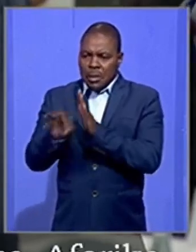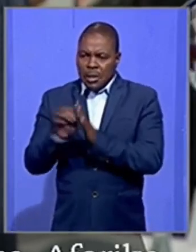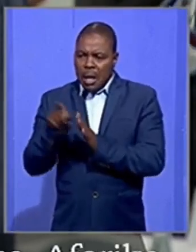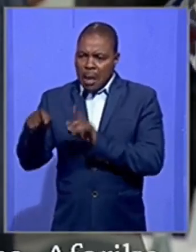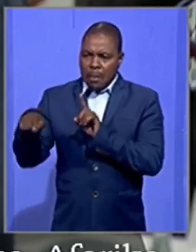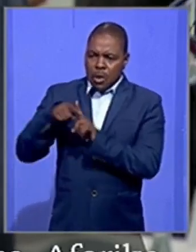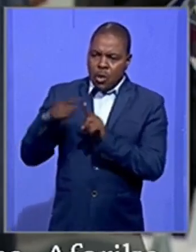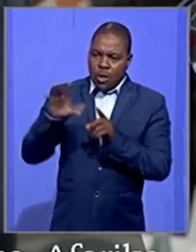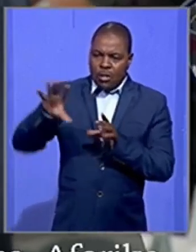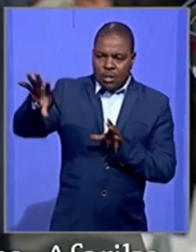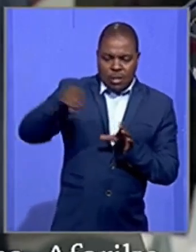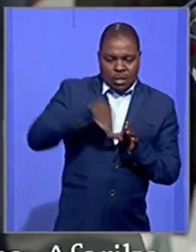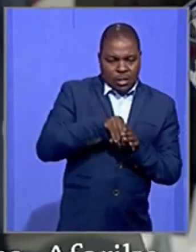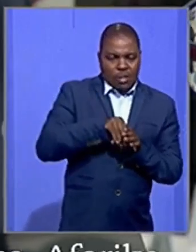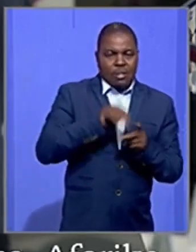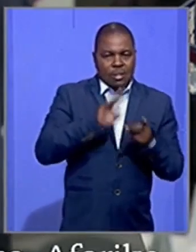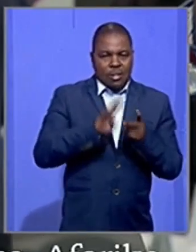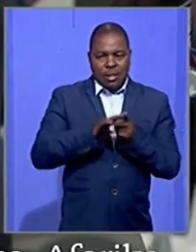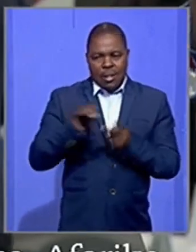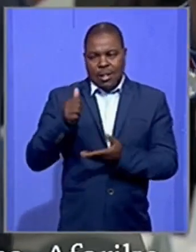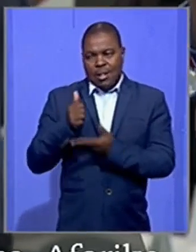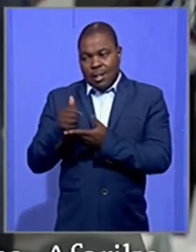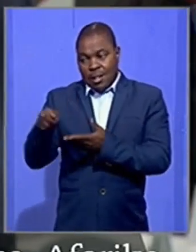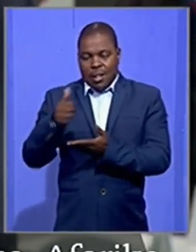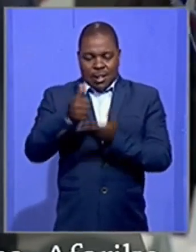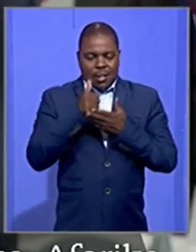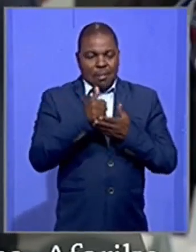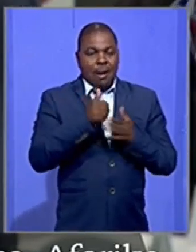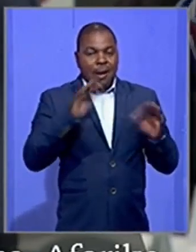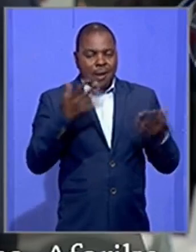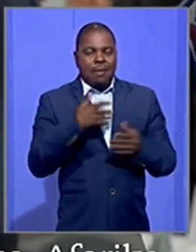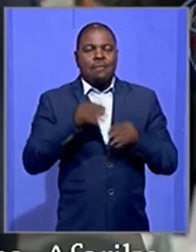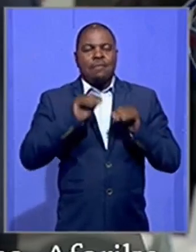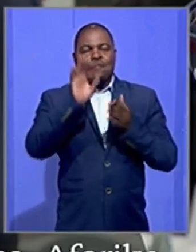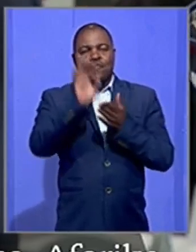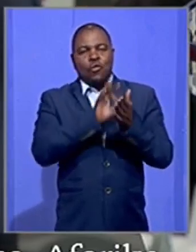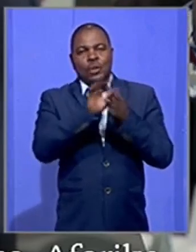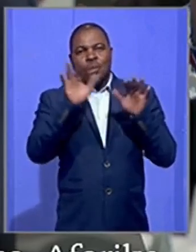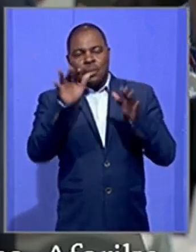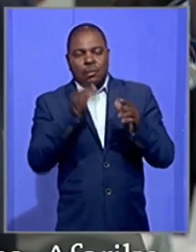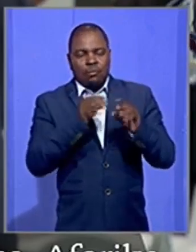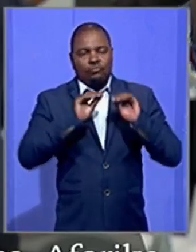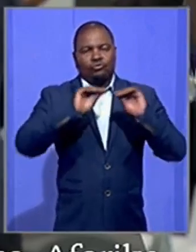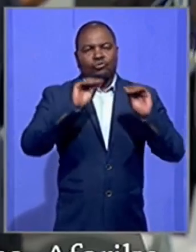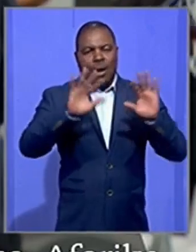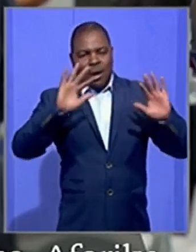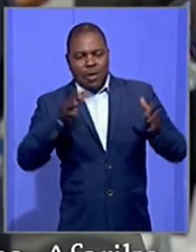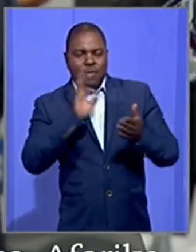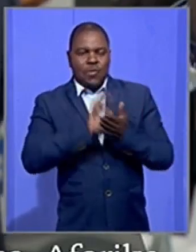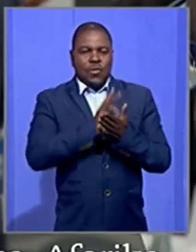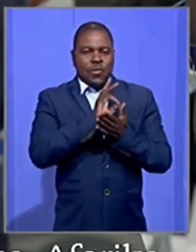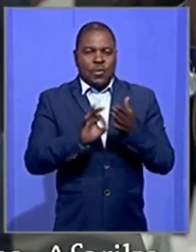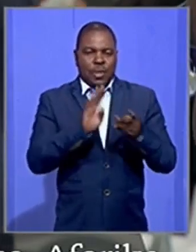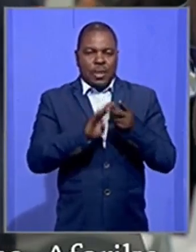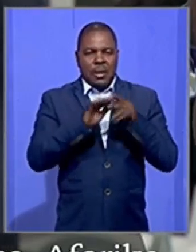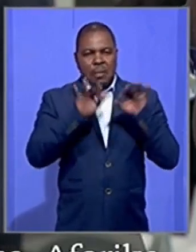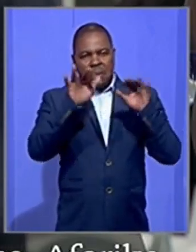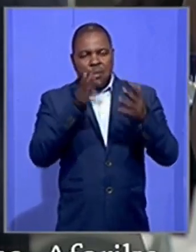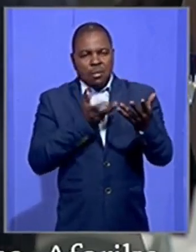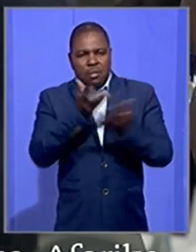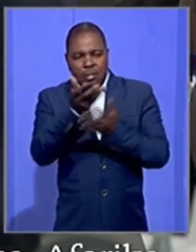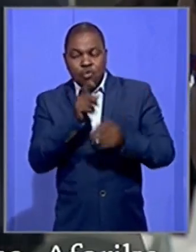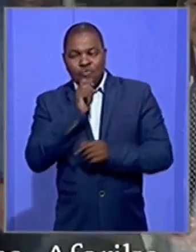ensure that we embrace them for voter education, we embrace them for engaging with the general voting public, but also deal